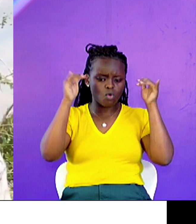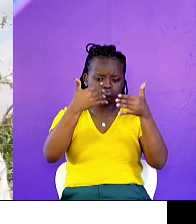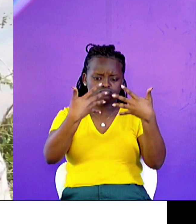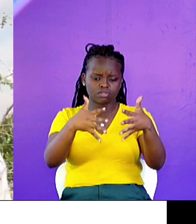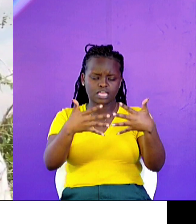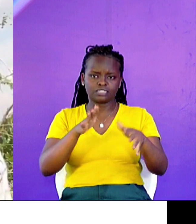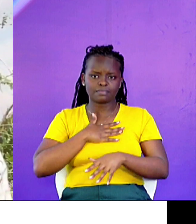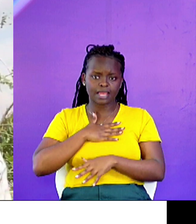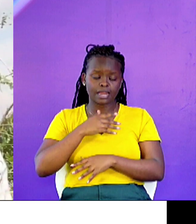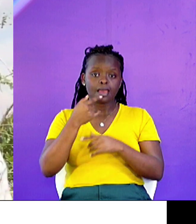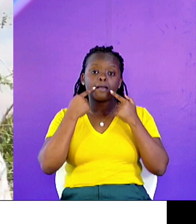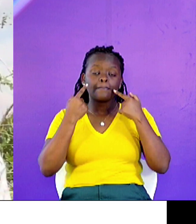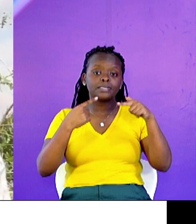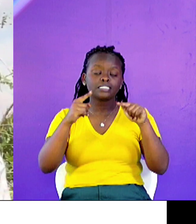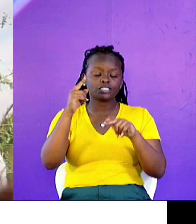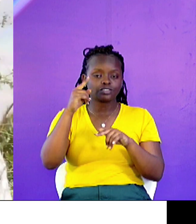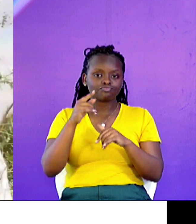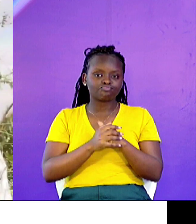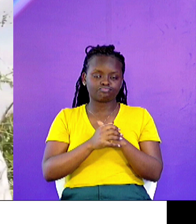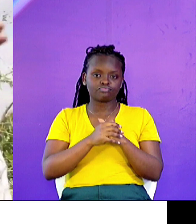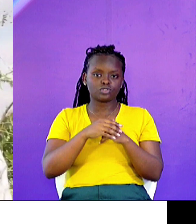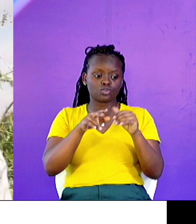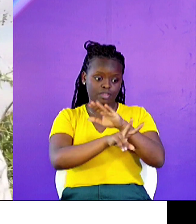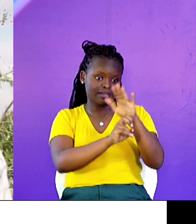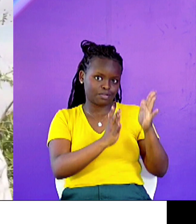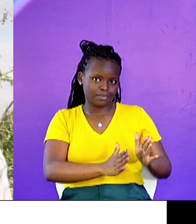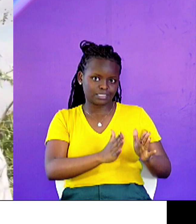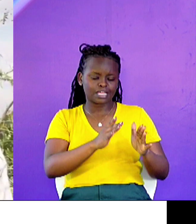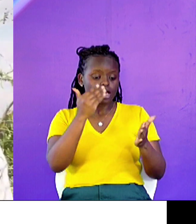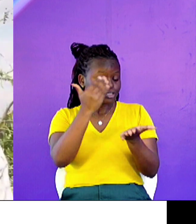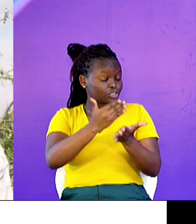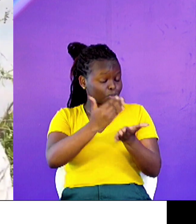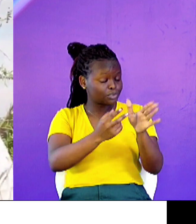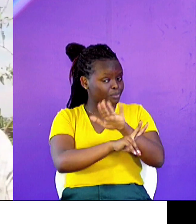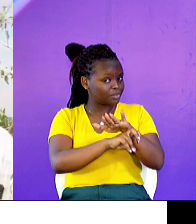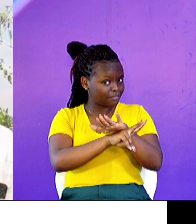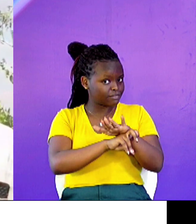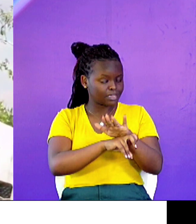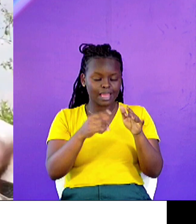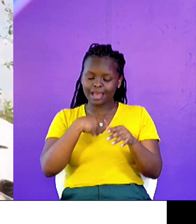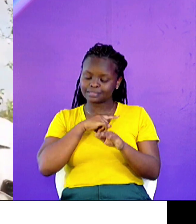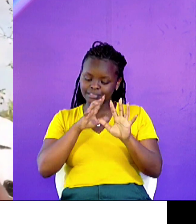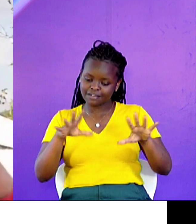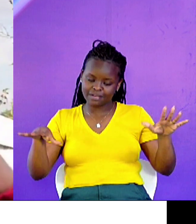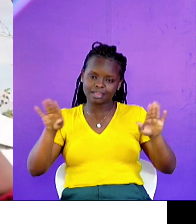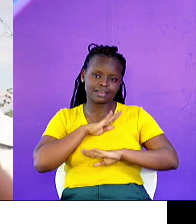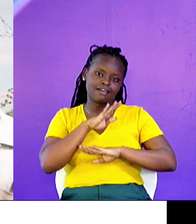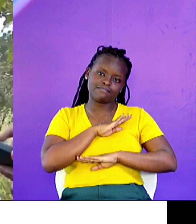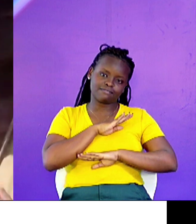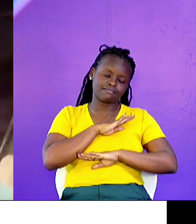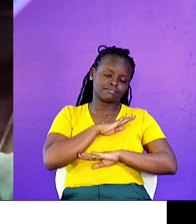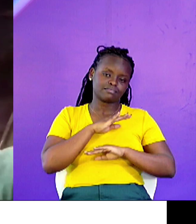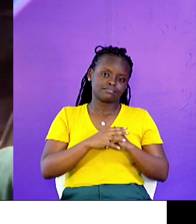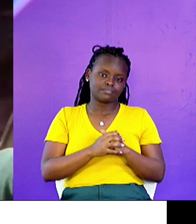Mimi ujumbe ni kwa wale wanaiba. Nawaambia hivi, muachane na kuiba. Mumetuhangaisha ya kutosha, mumekula vitu ya wenyewe